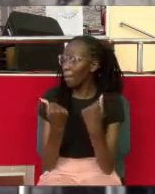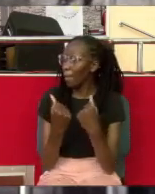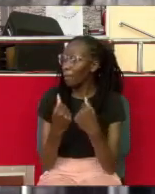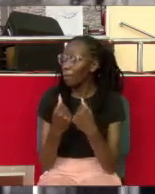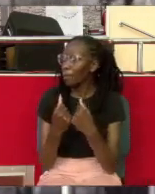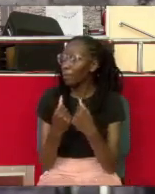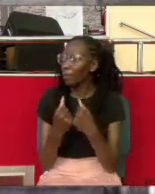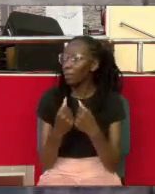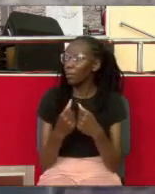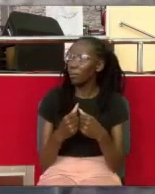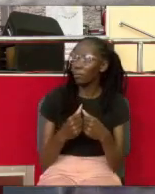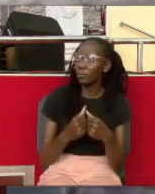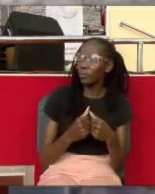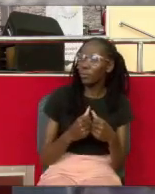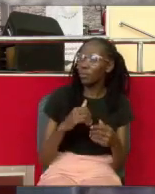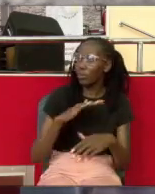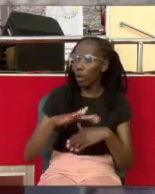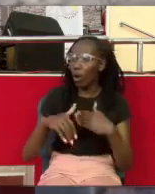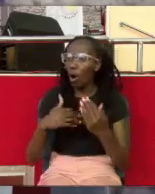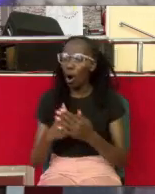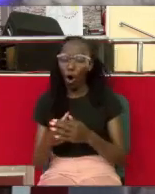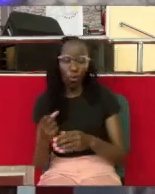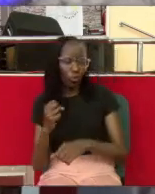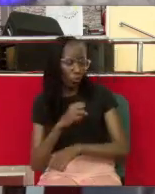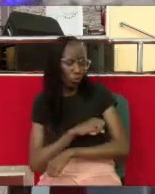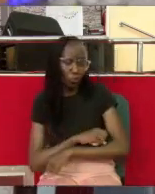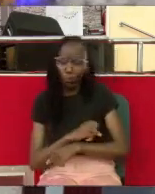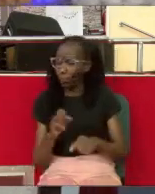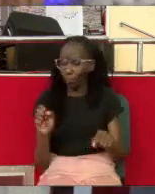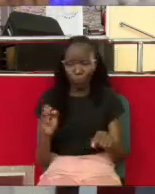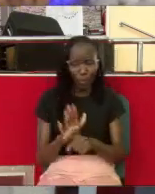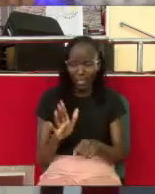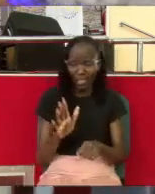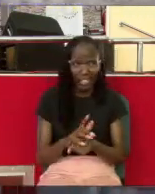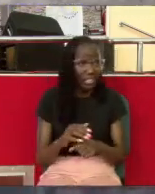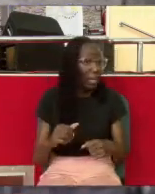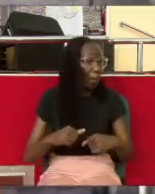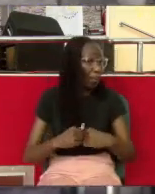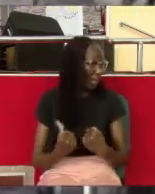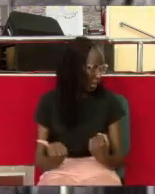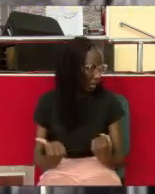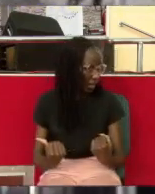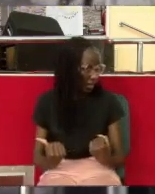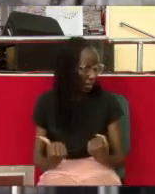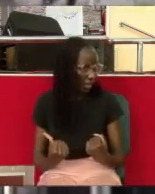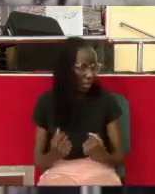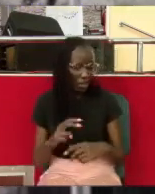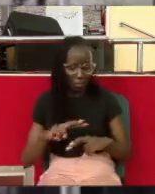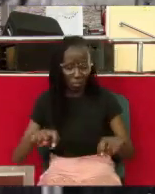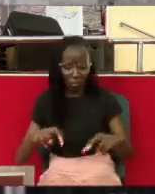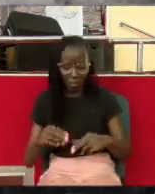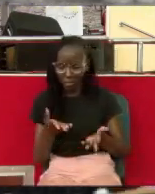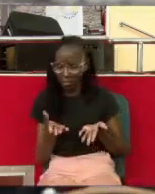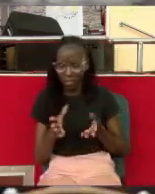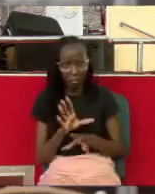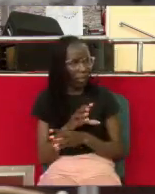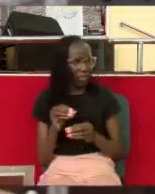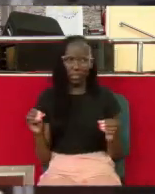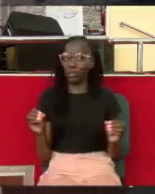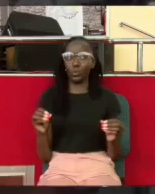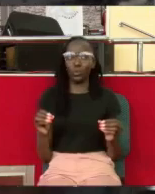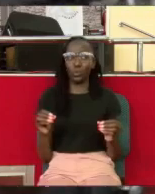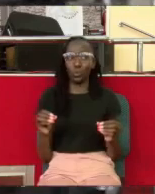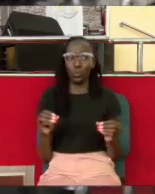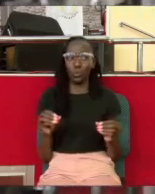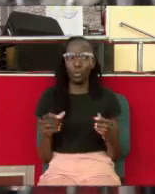And there are no other institutions that have started, and they are nowhere at this moment. Isn't there something